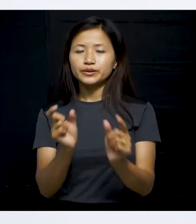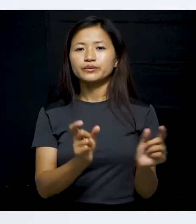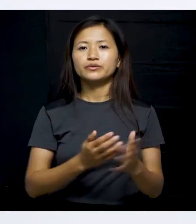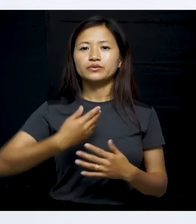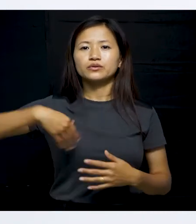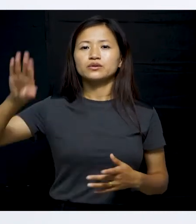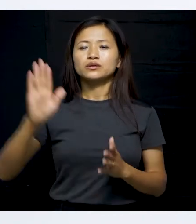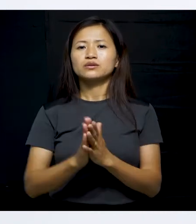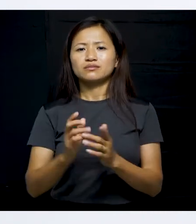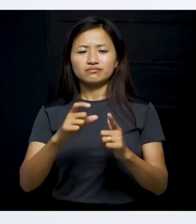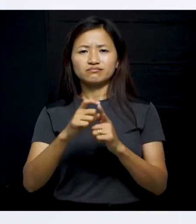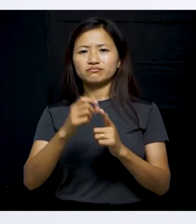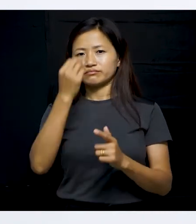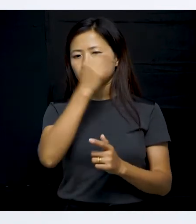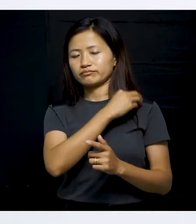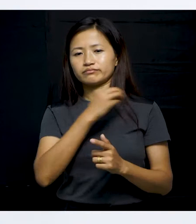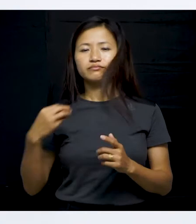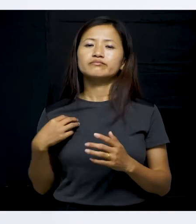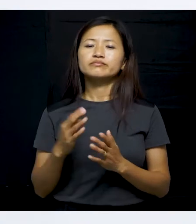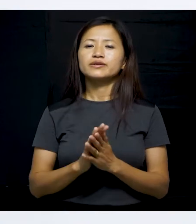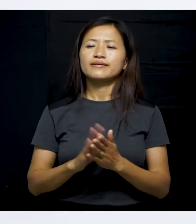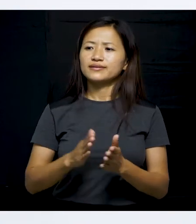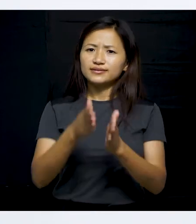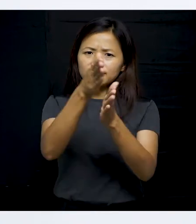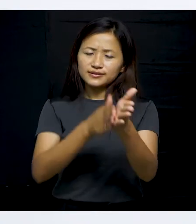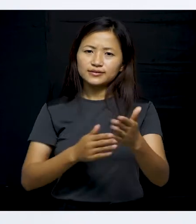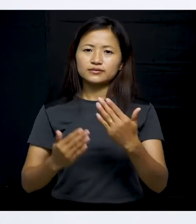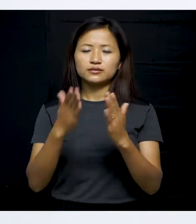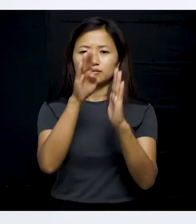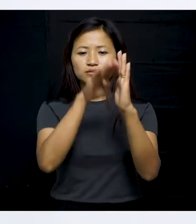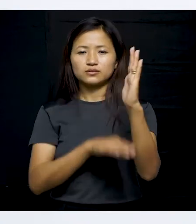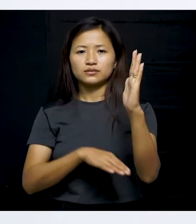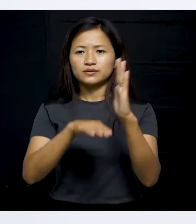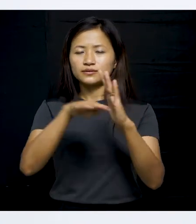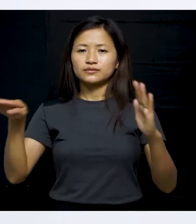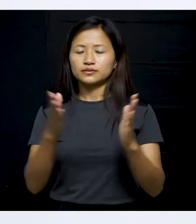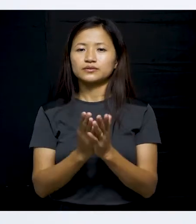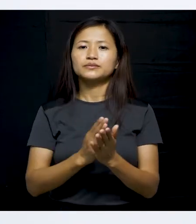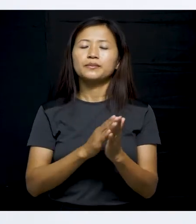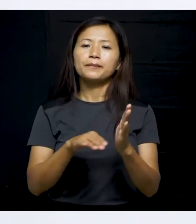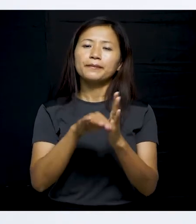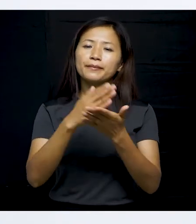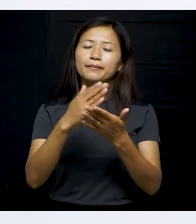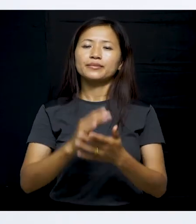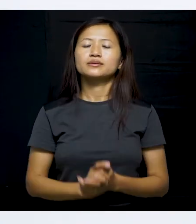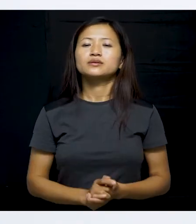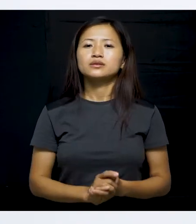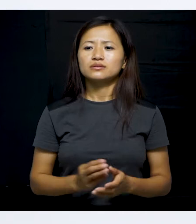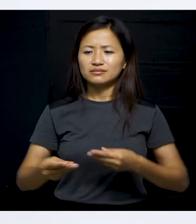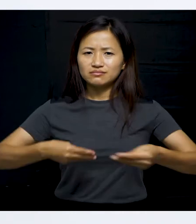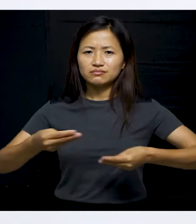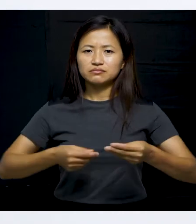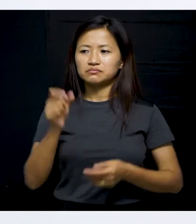for doctorates. Some of them are taking up engineering courses. They are teachers, they are businessmen. So